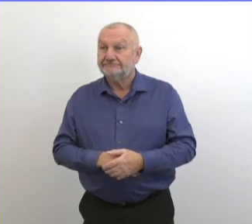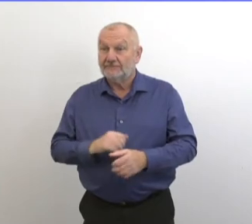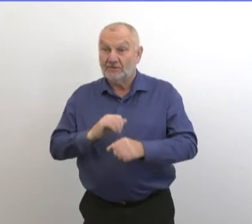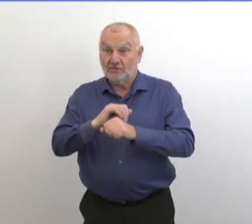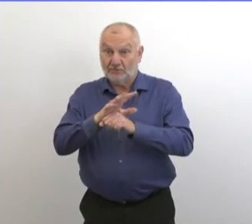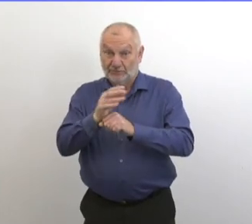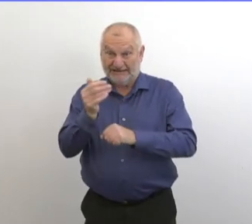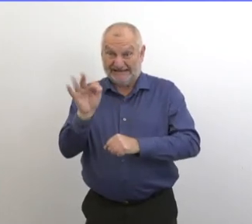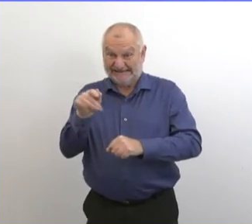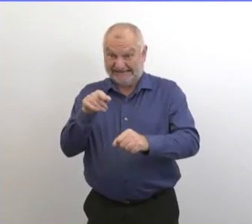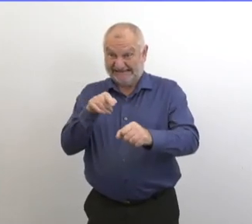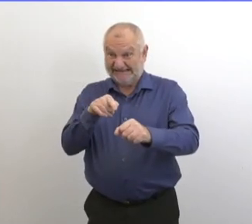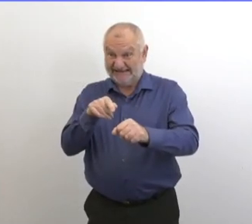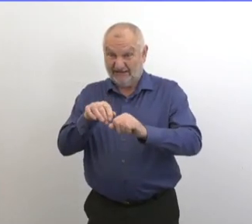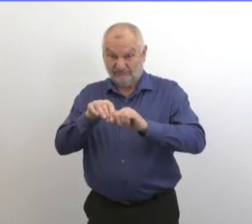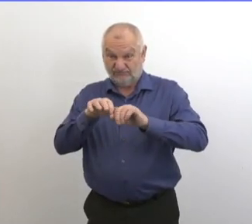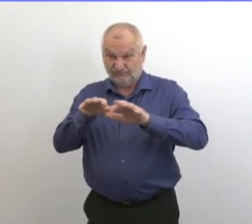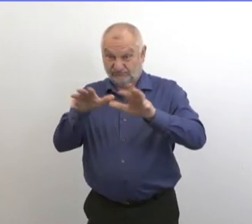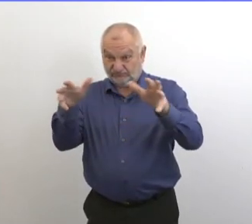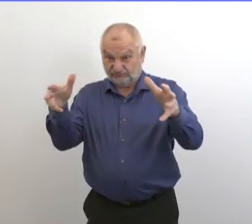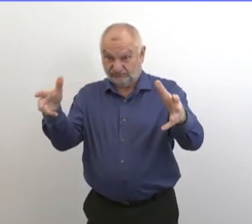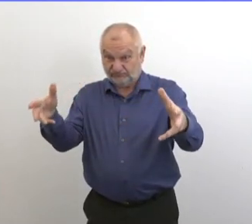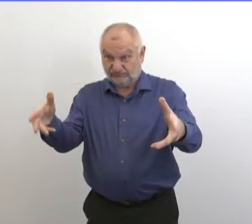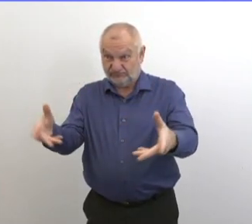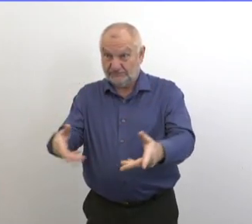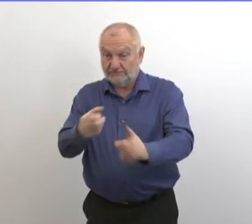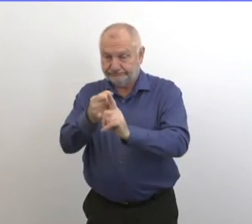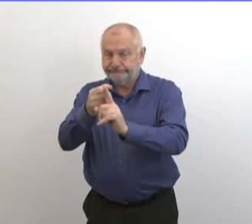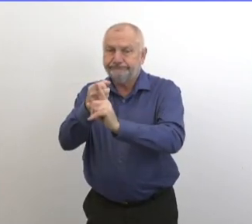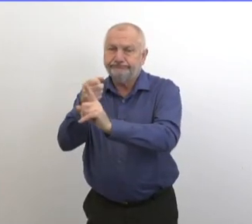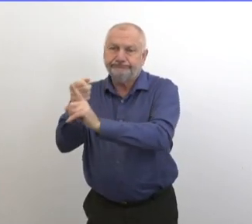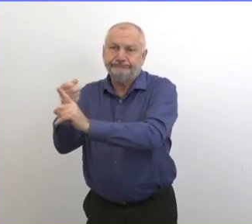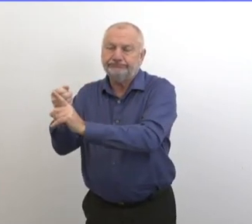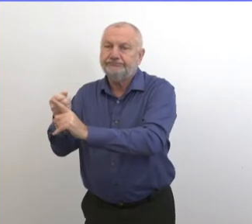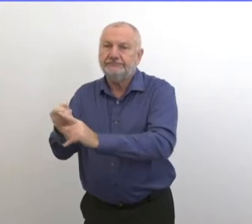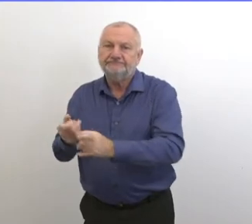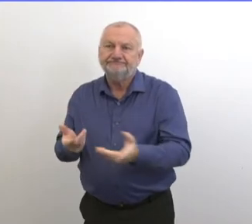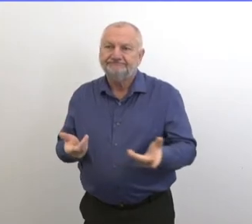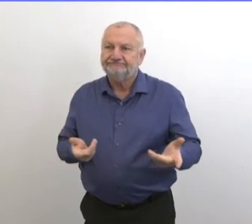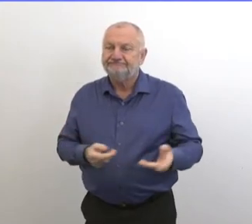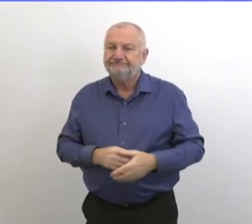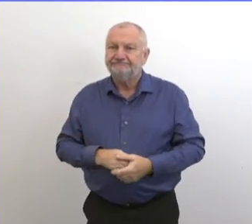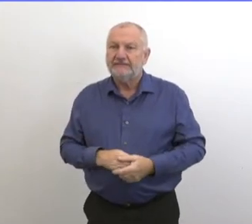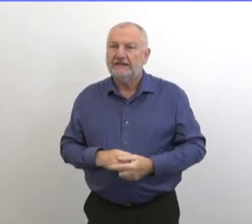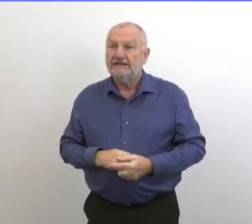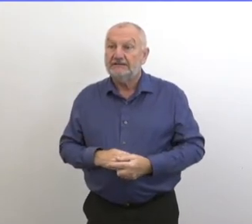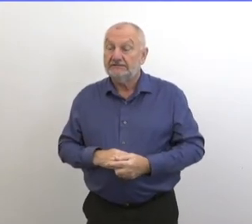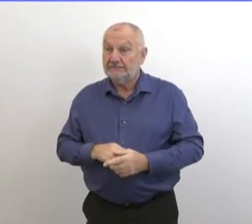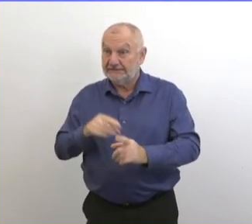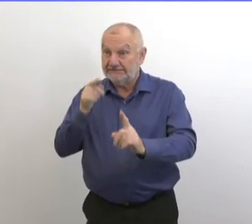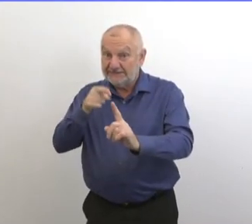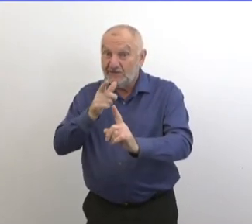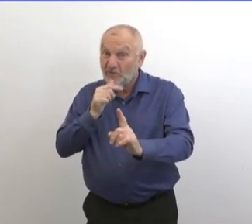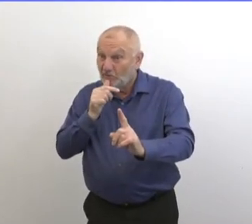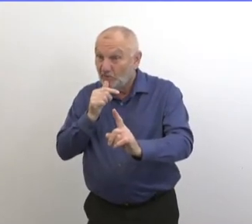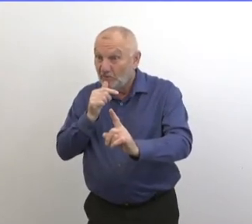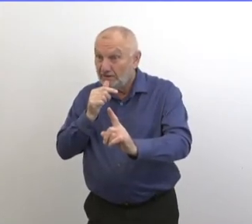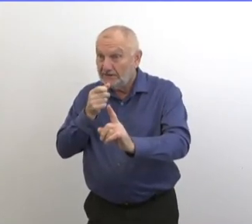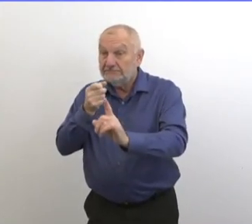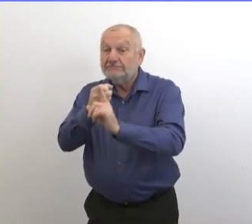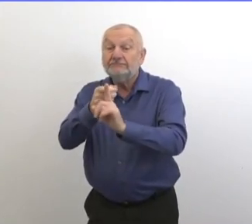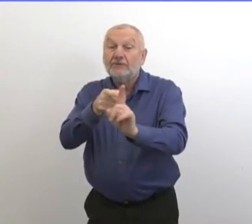has created challenges for all of us, but I think especially for the frontline workers providing care